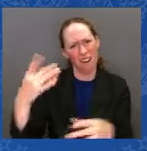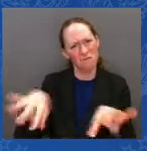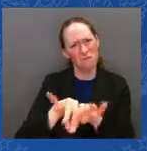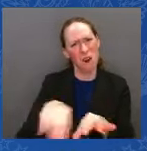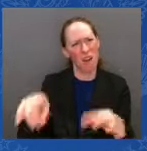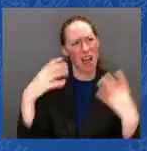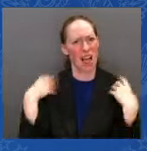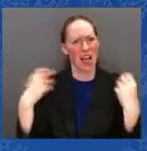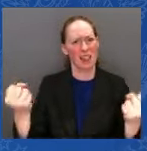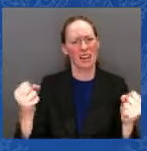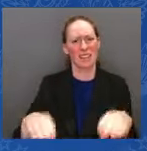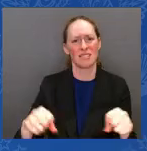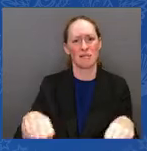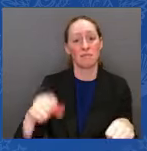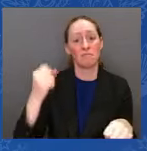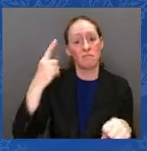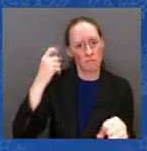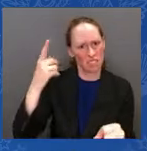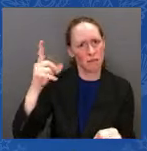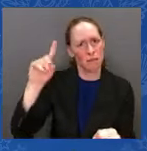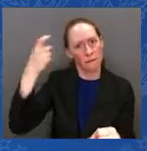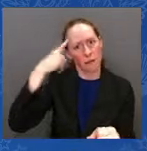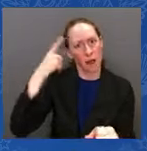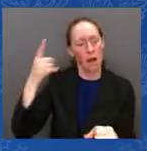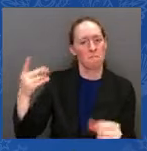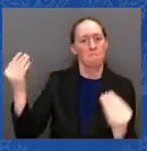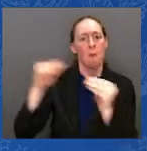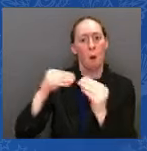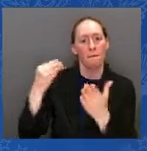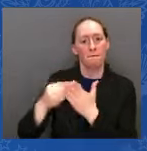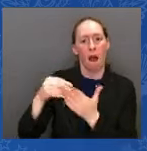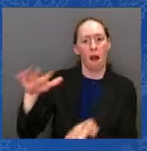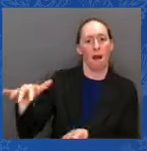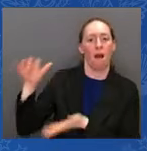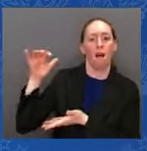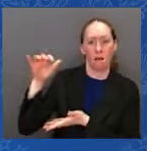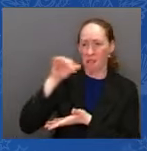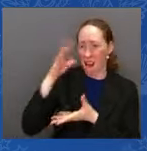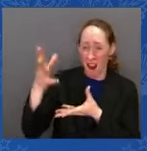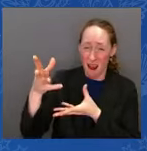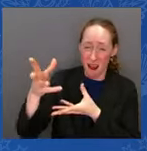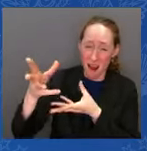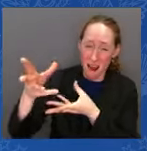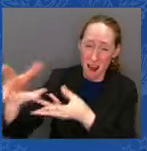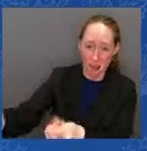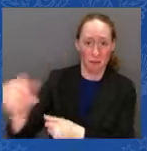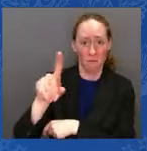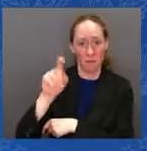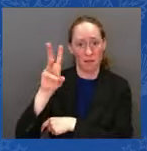government $160 billion because they're paying less out.